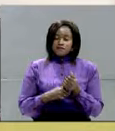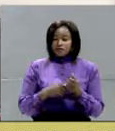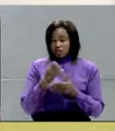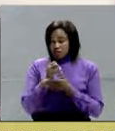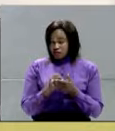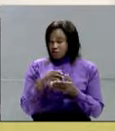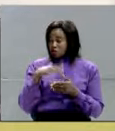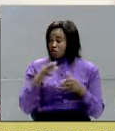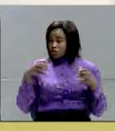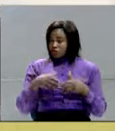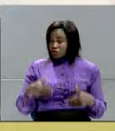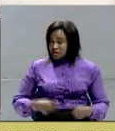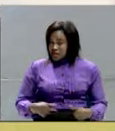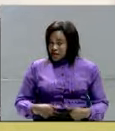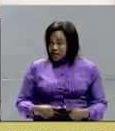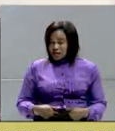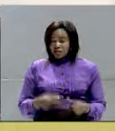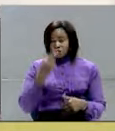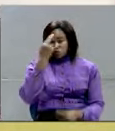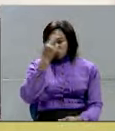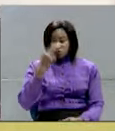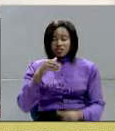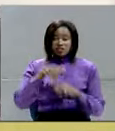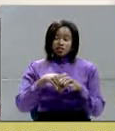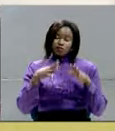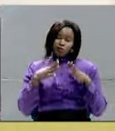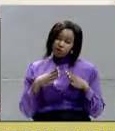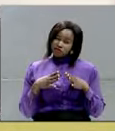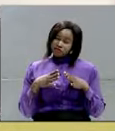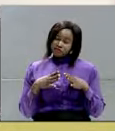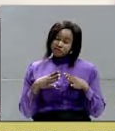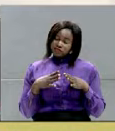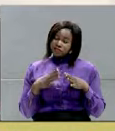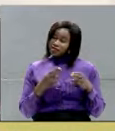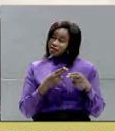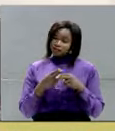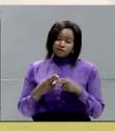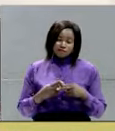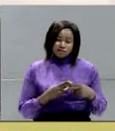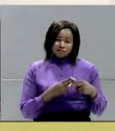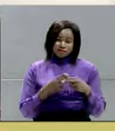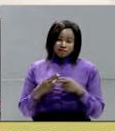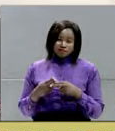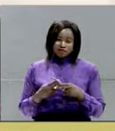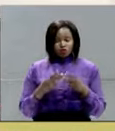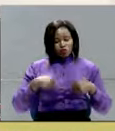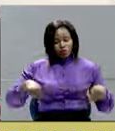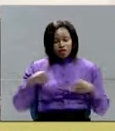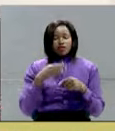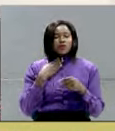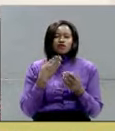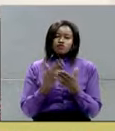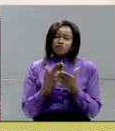people. The holiday makers, we want to request you that you